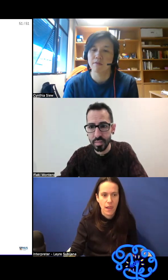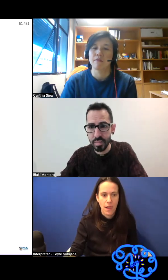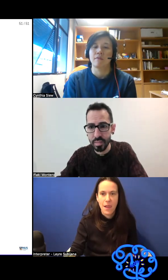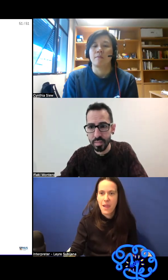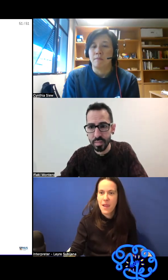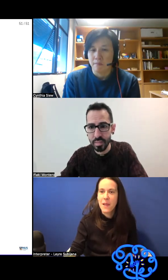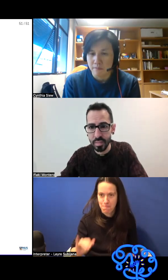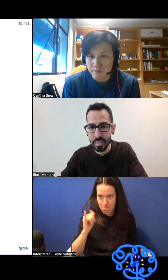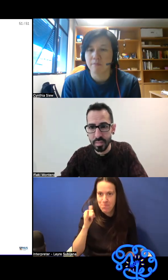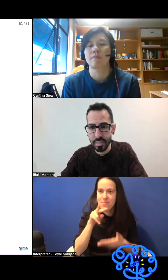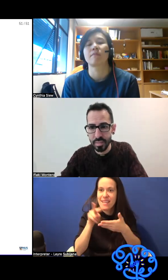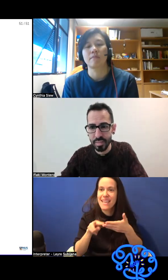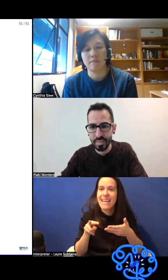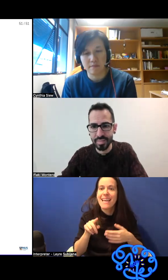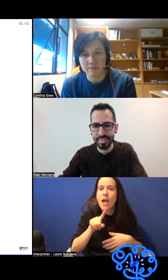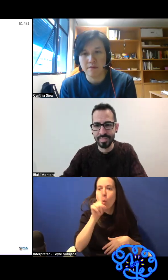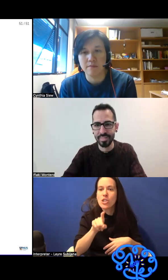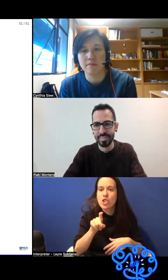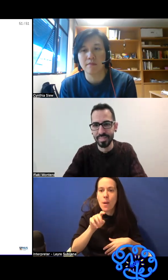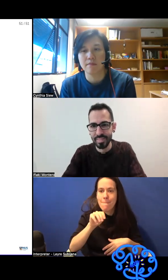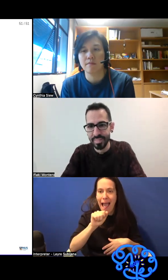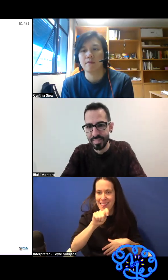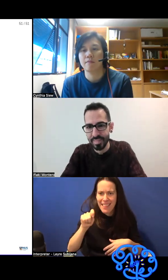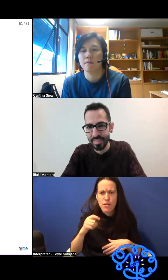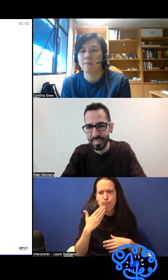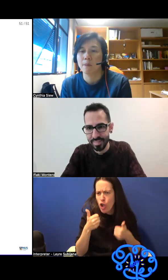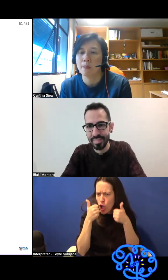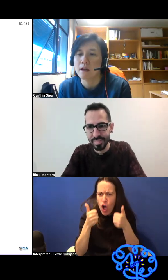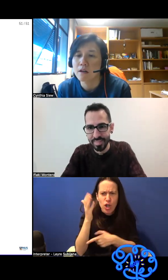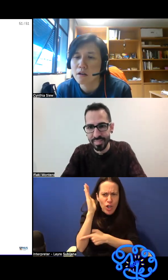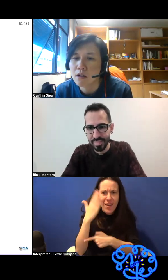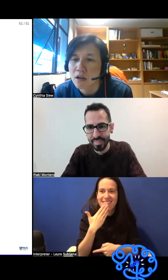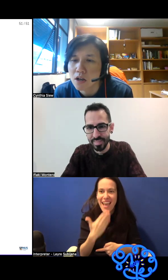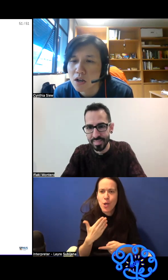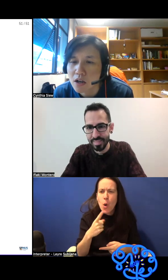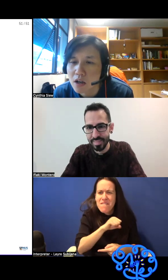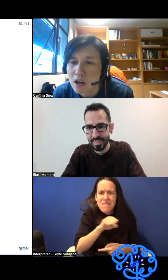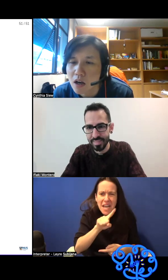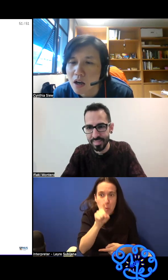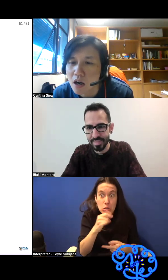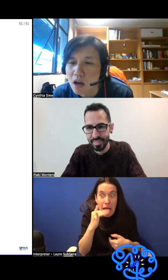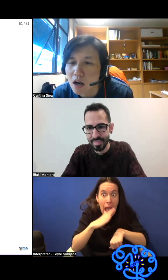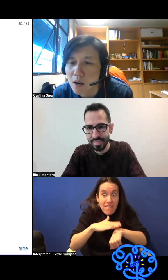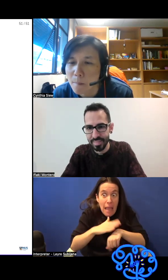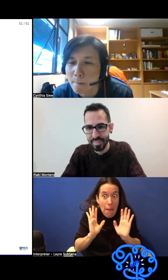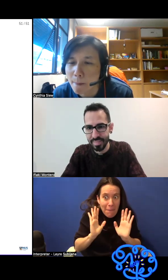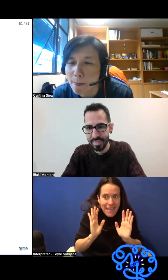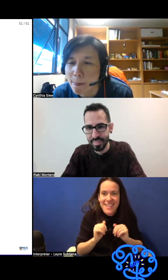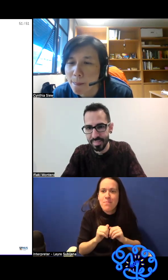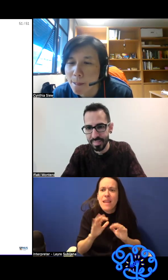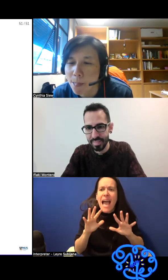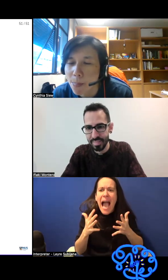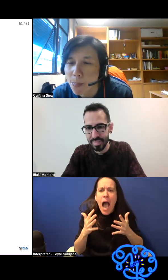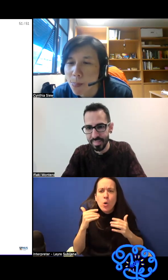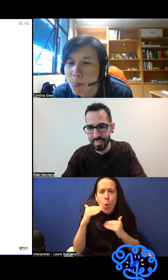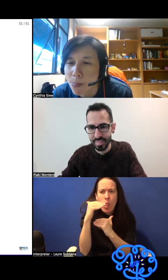Right. Question from Matt Brown. Really great talk. Thank you. Quick question if there is time. How are we defining